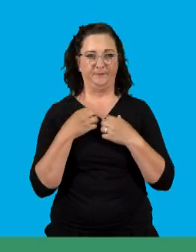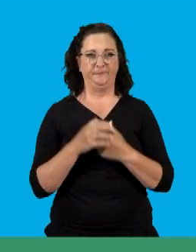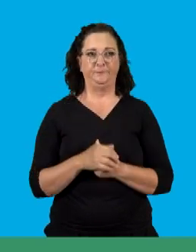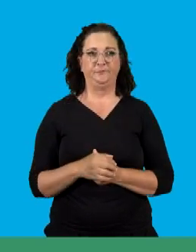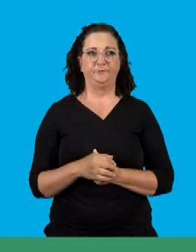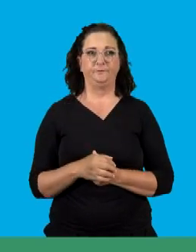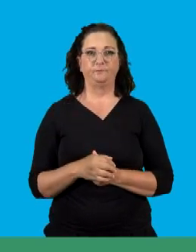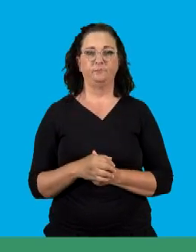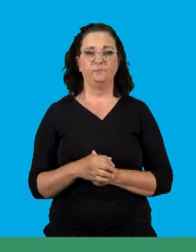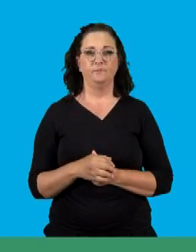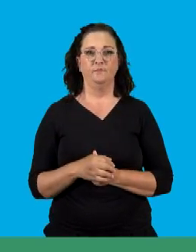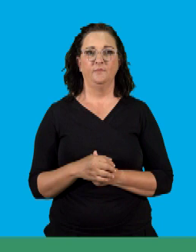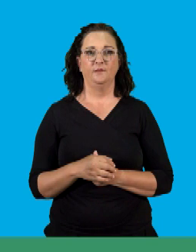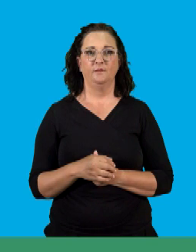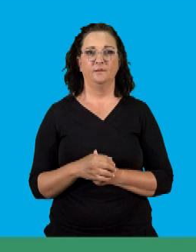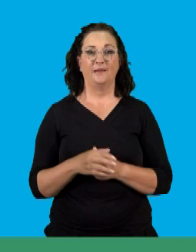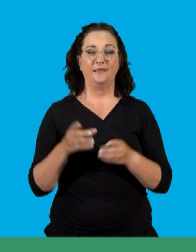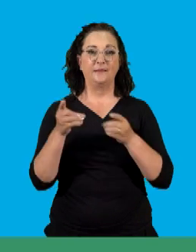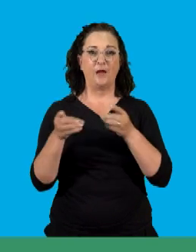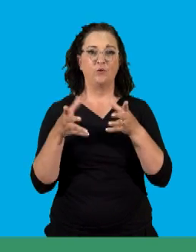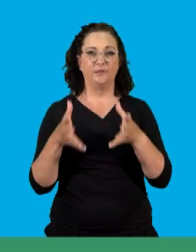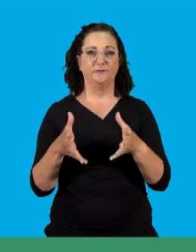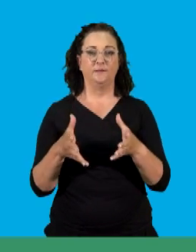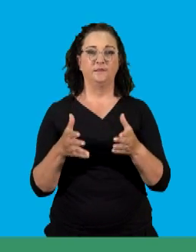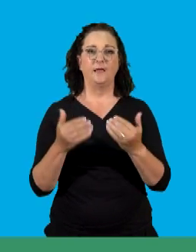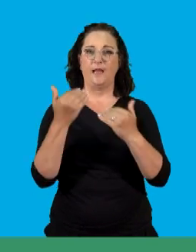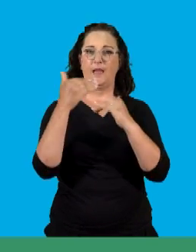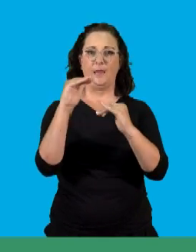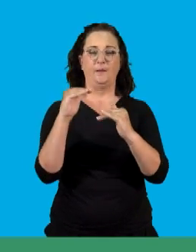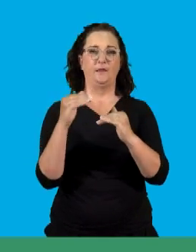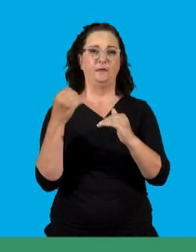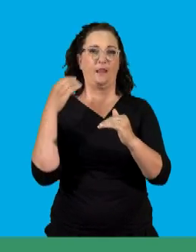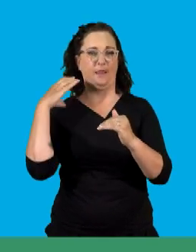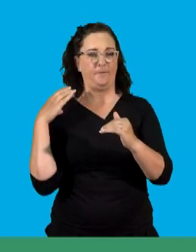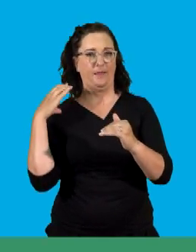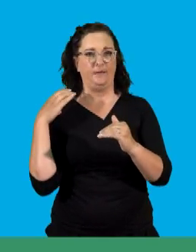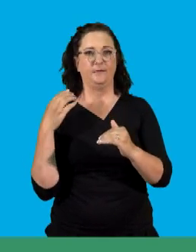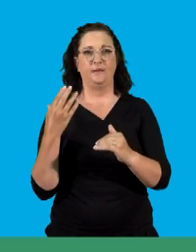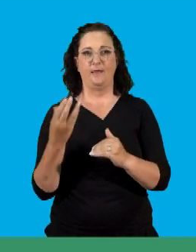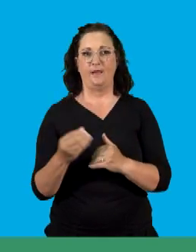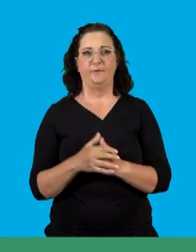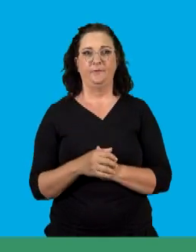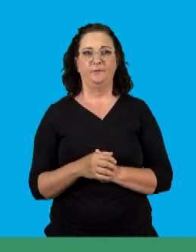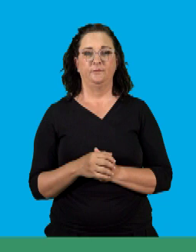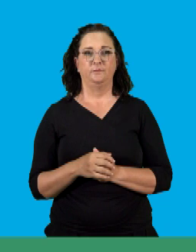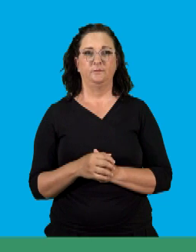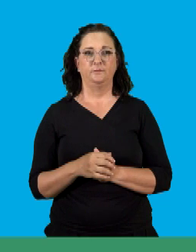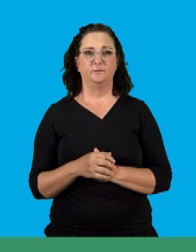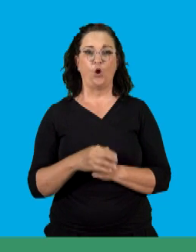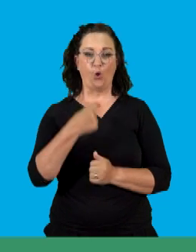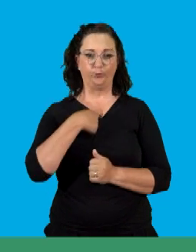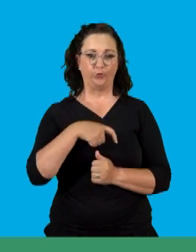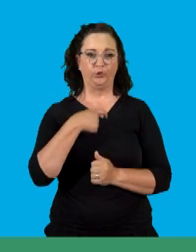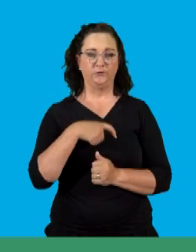a personal liability company is that directors have unlimited liability. It simply means that directors' personal